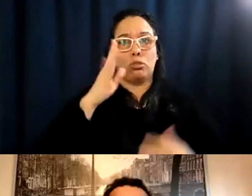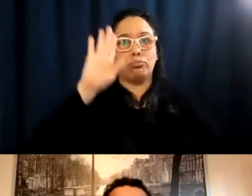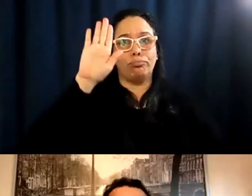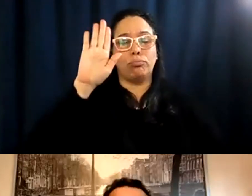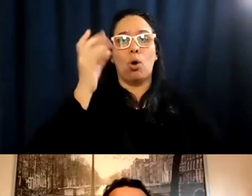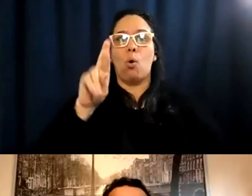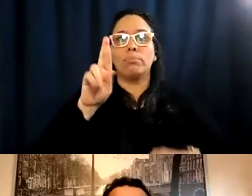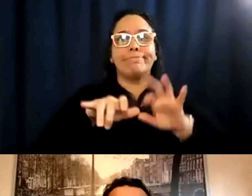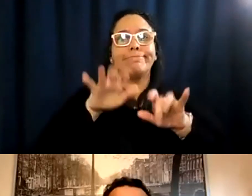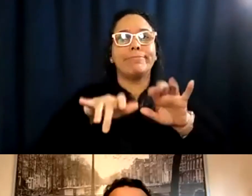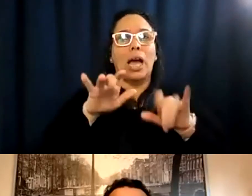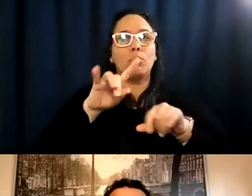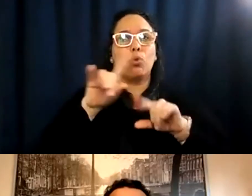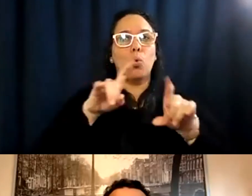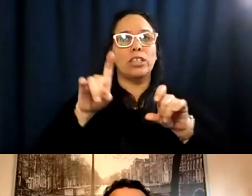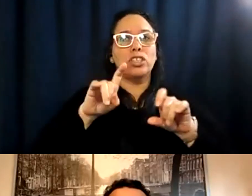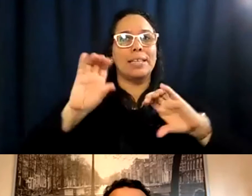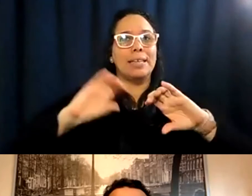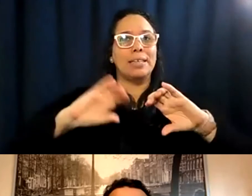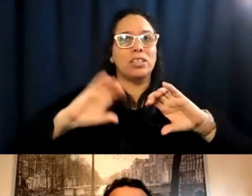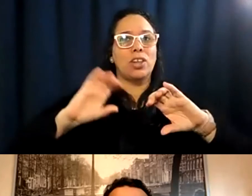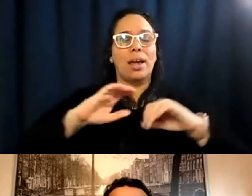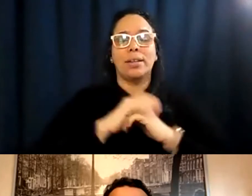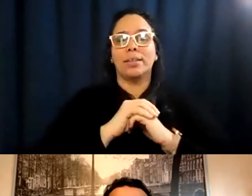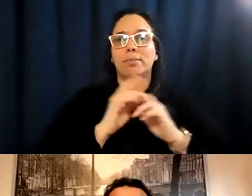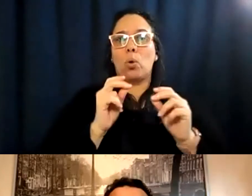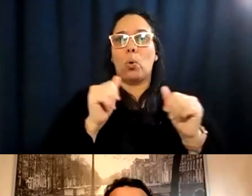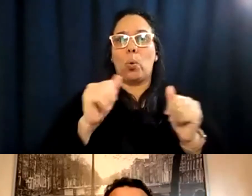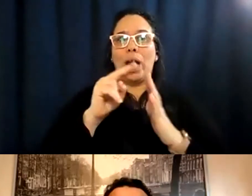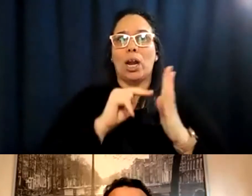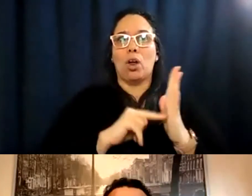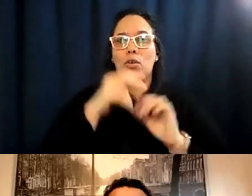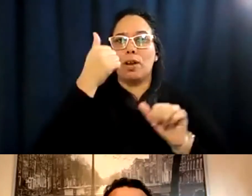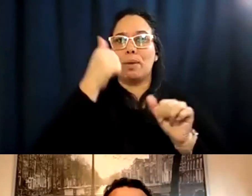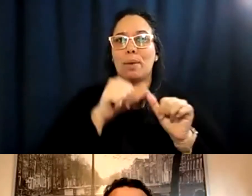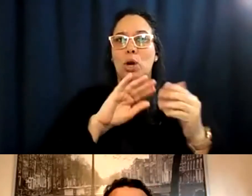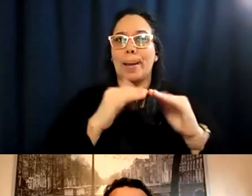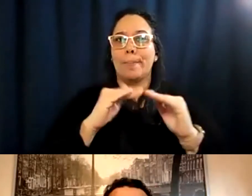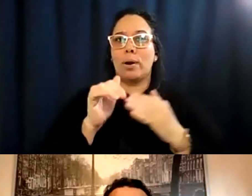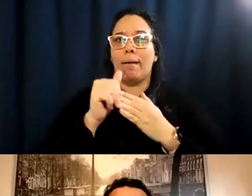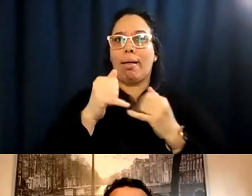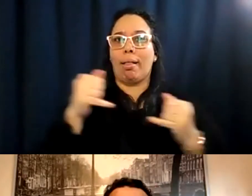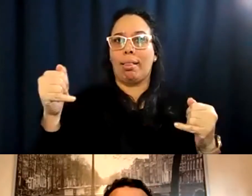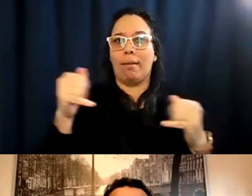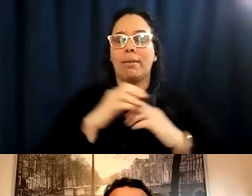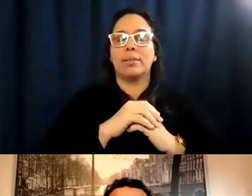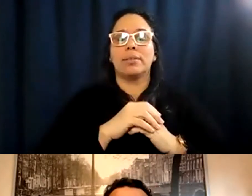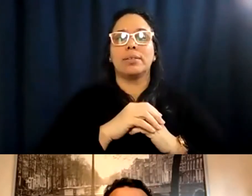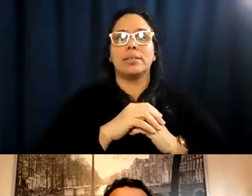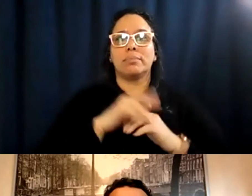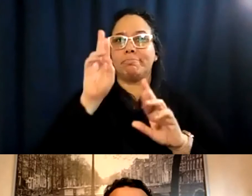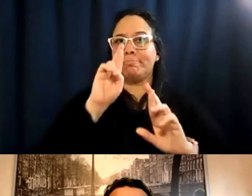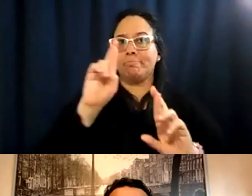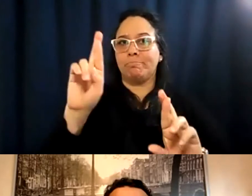each one accordingly. Another quick note, please be mindful of our community guidelines, which are to speak respectfully and to